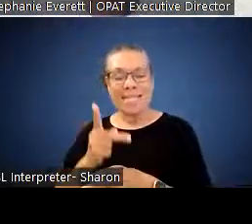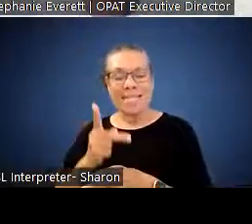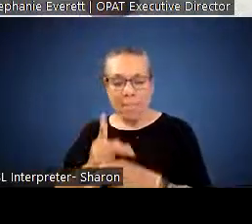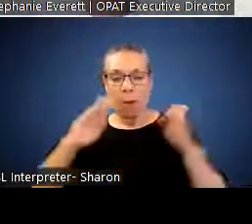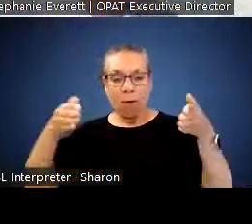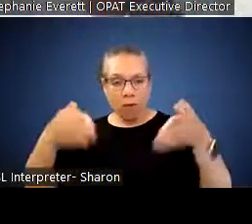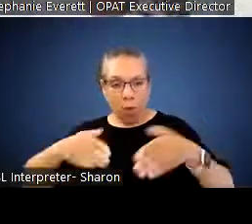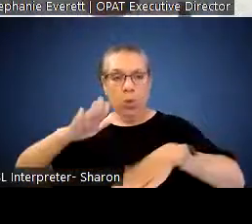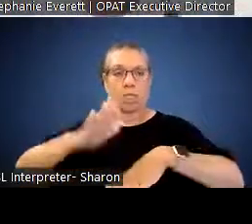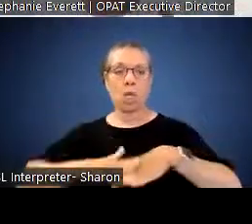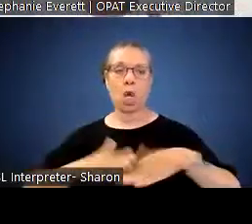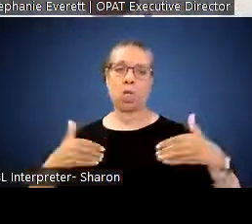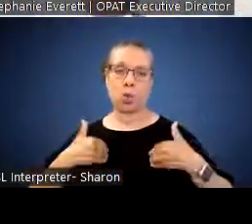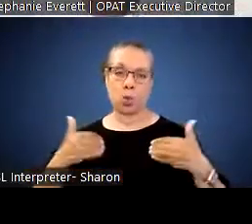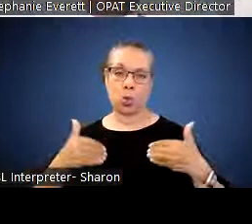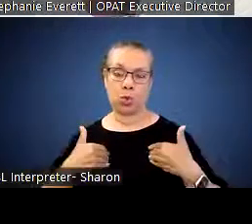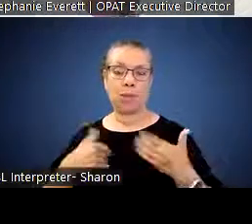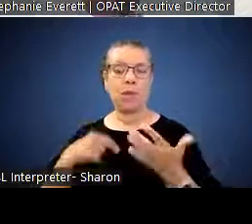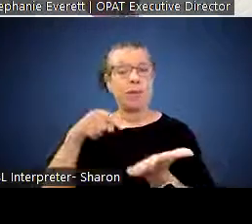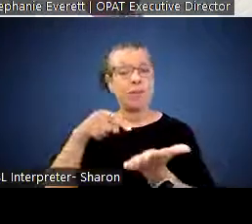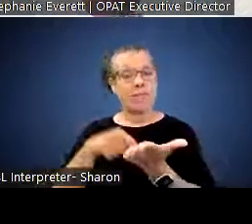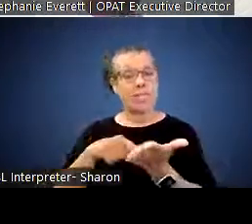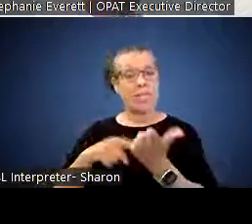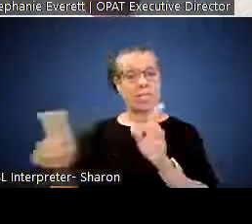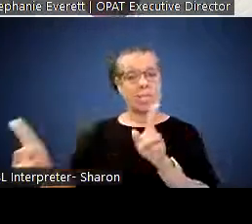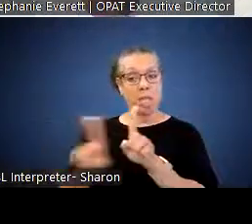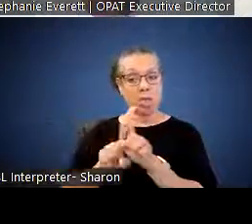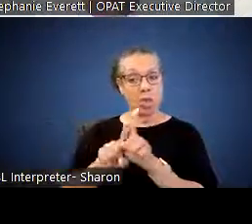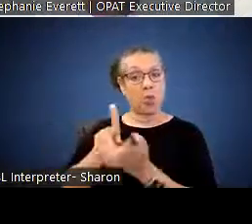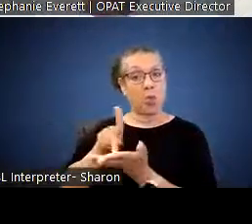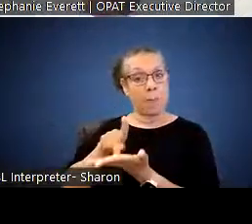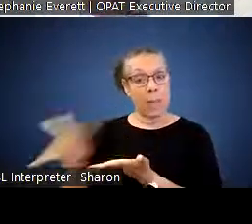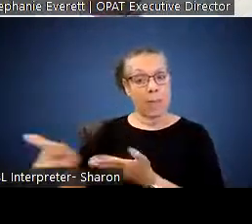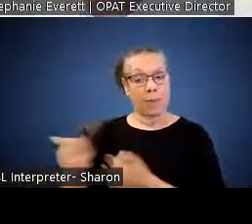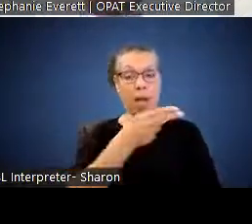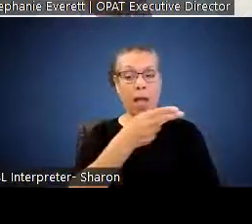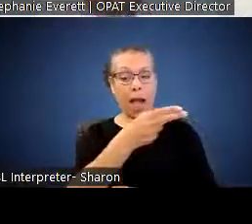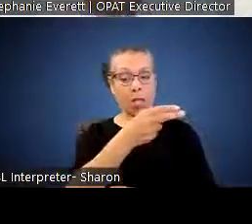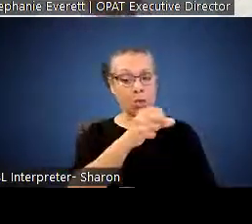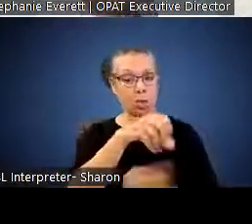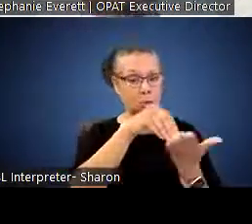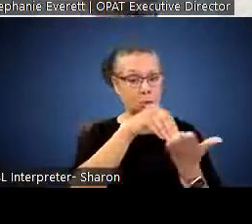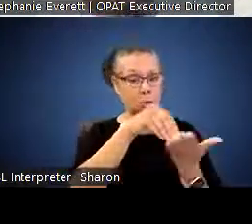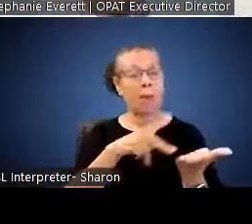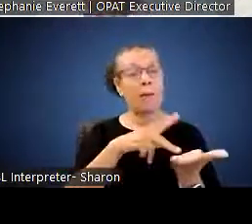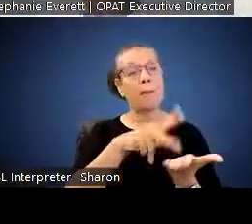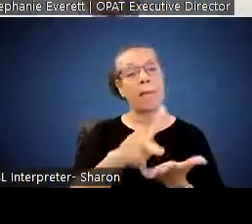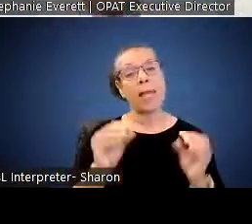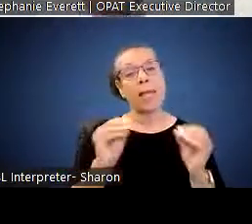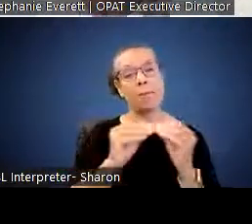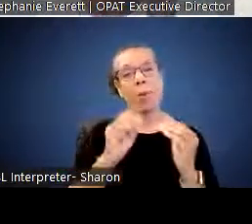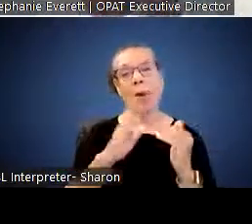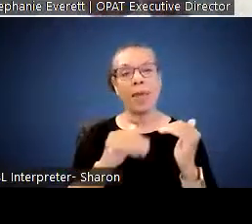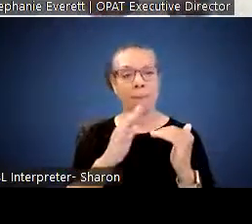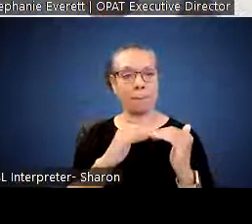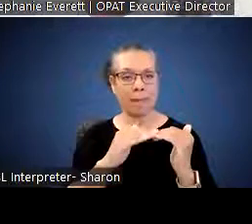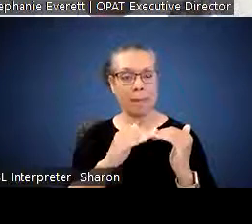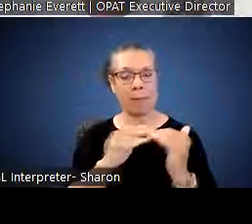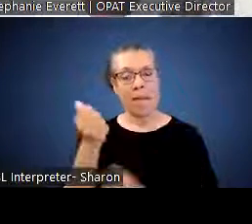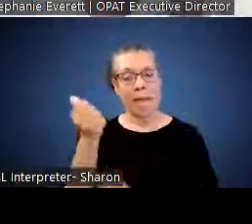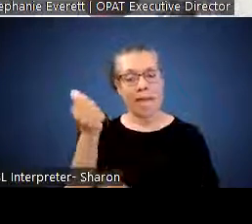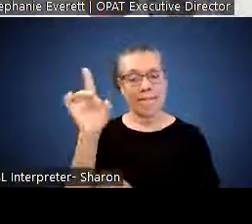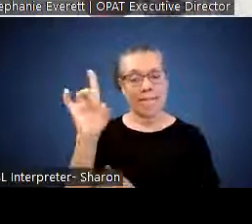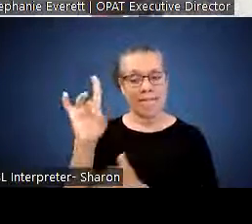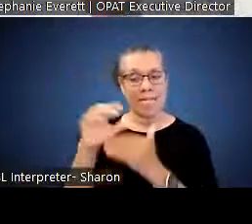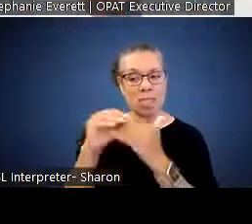focused in this. So it is a paid internship. High school students are getting paid more than a minimum. So they are getting paid $18